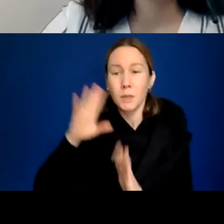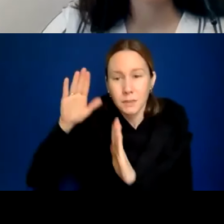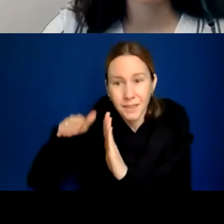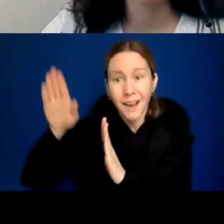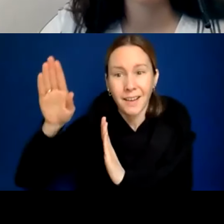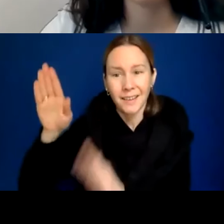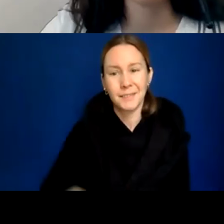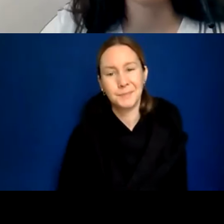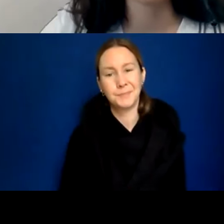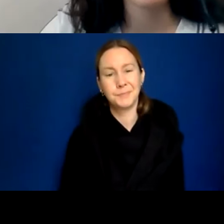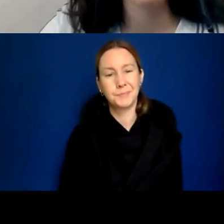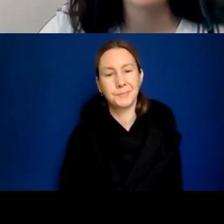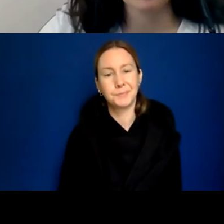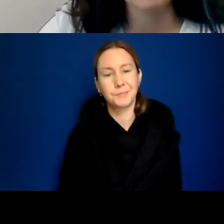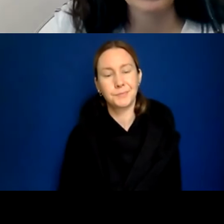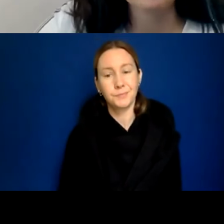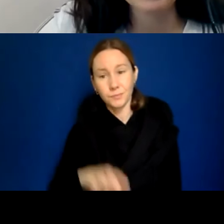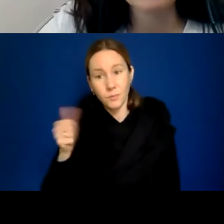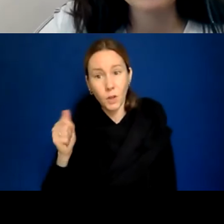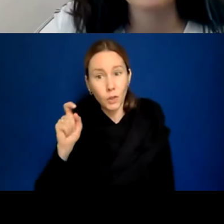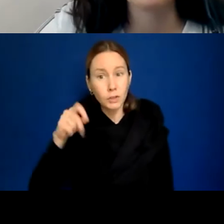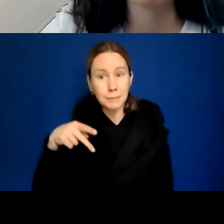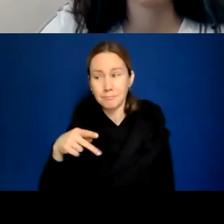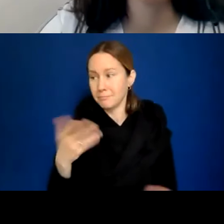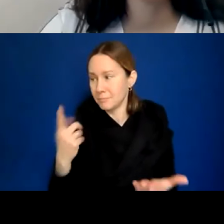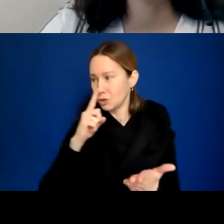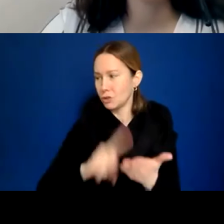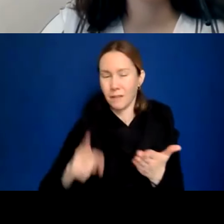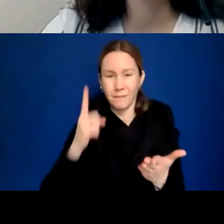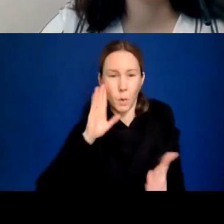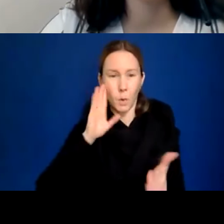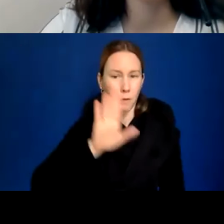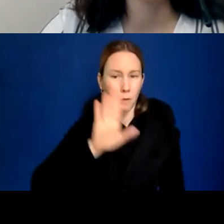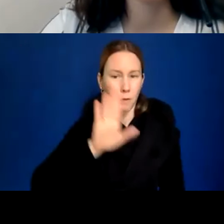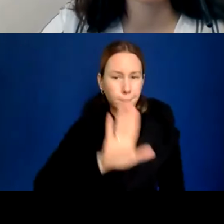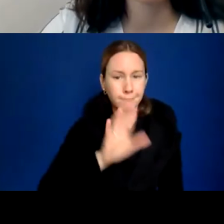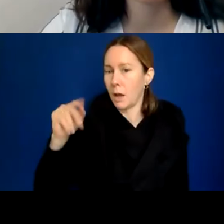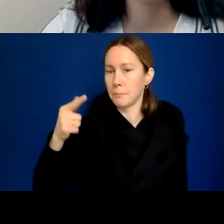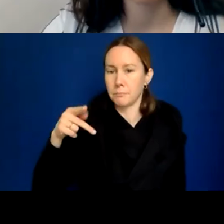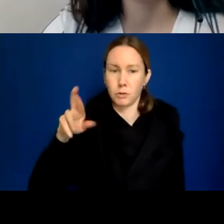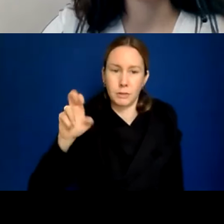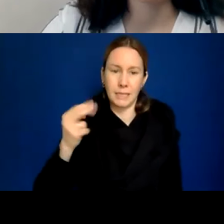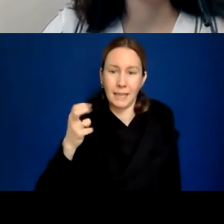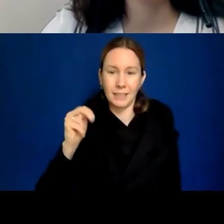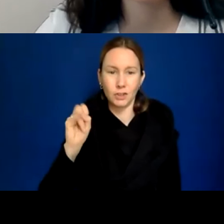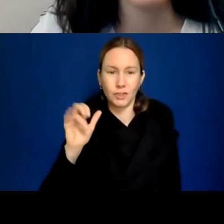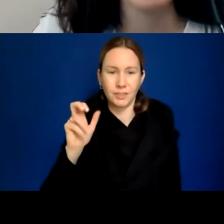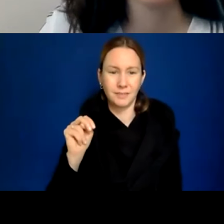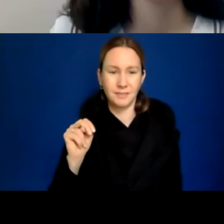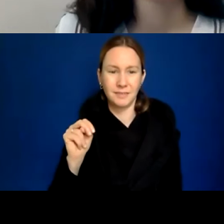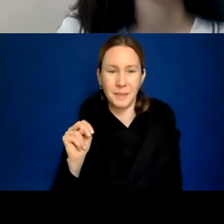So some other tips would be checking for comprehension. This goes for both you and for the, I'll go back a